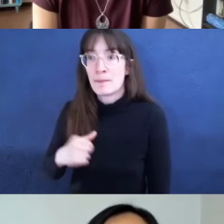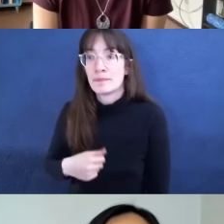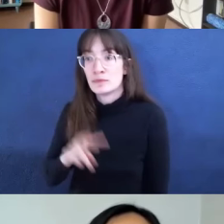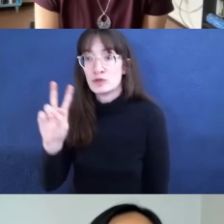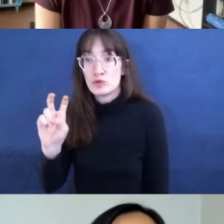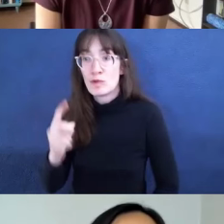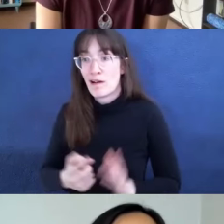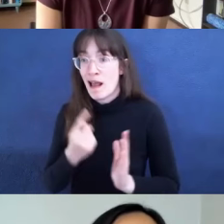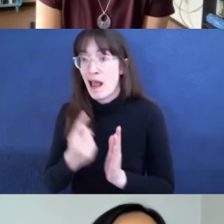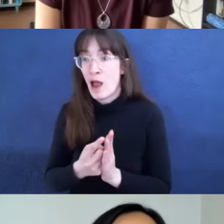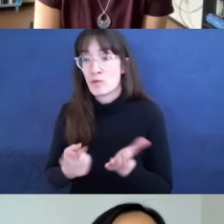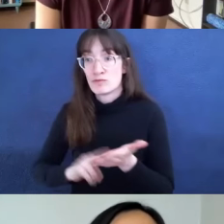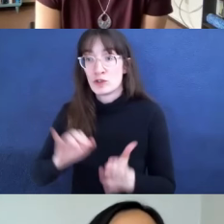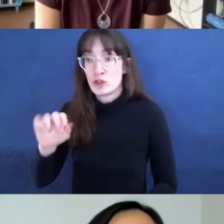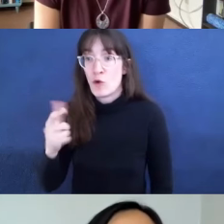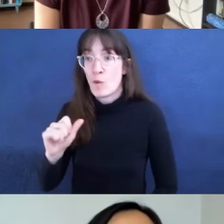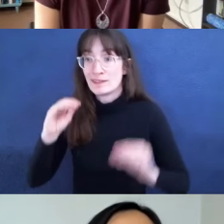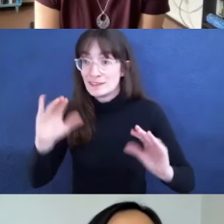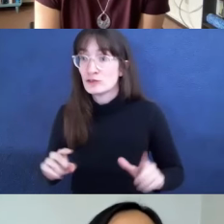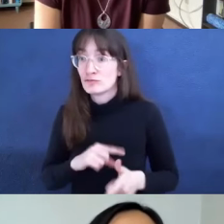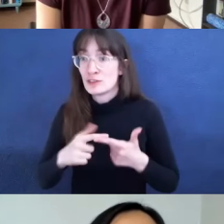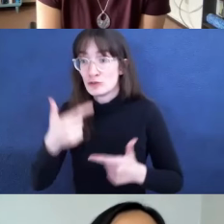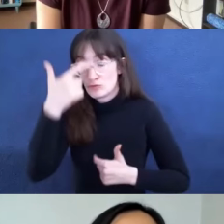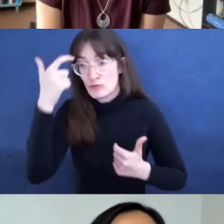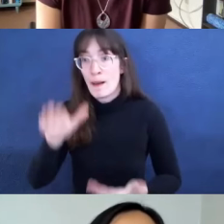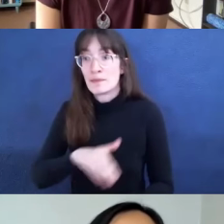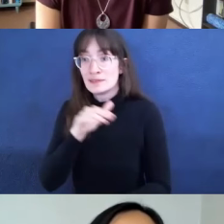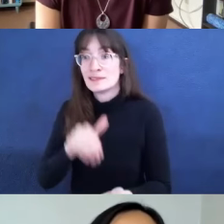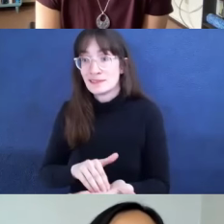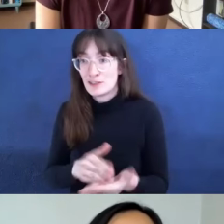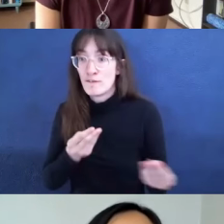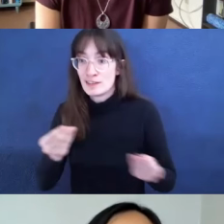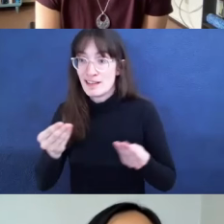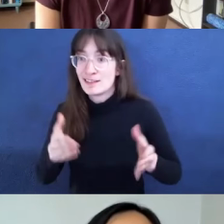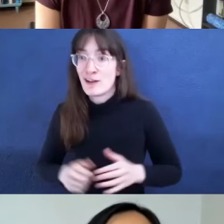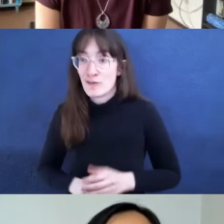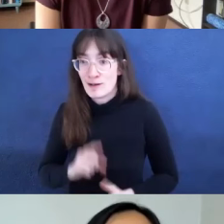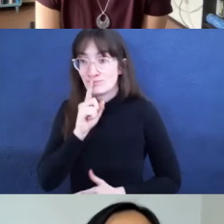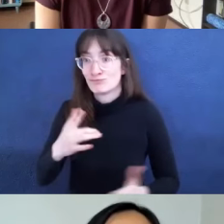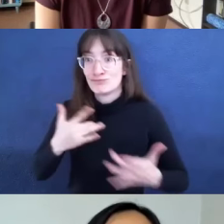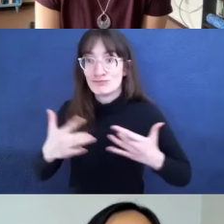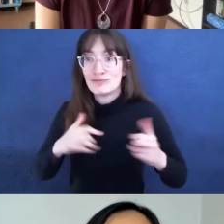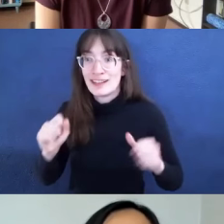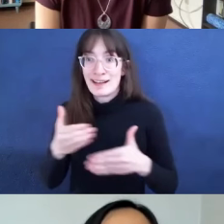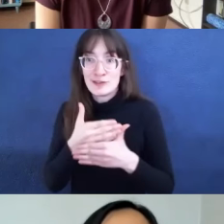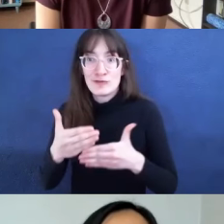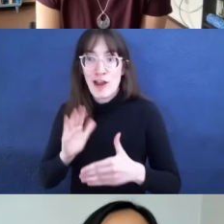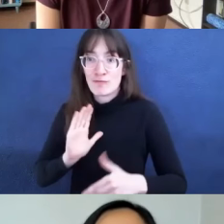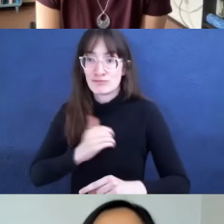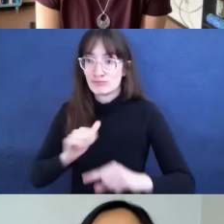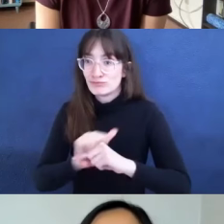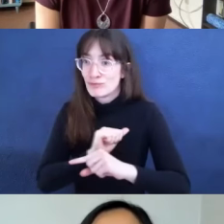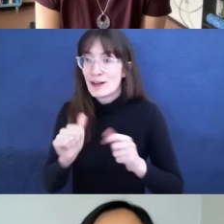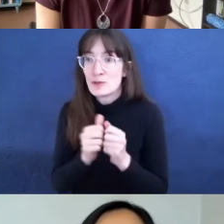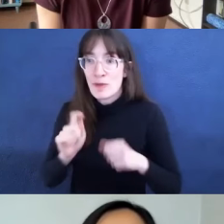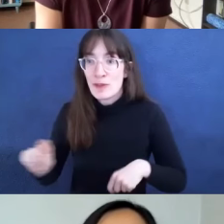yoga teacher and also a trauma center, trauma-sensitive yoga facilitator. And I'm really excited to be able to share a practice with you all